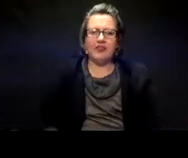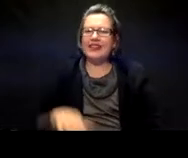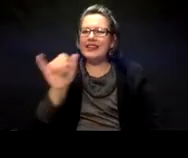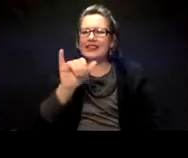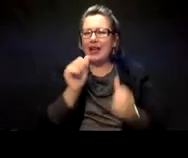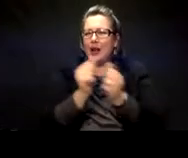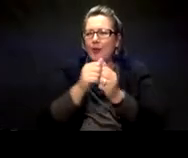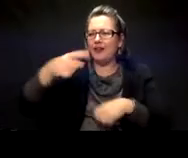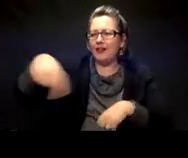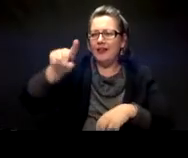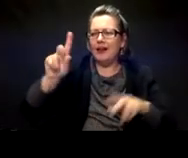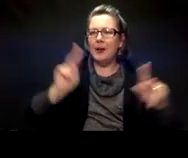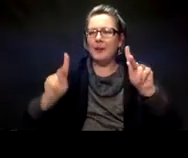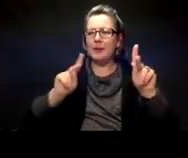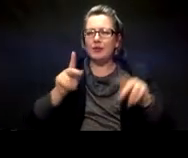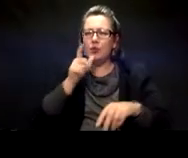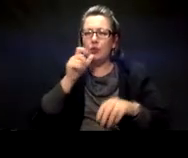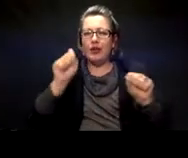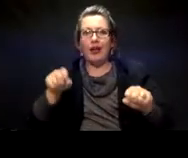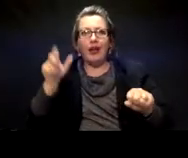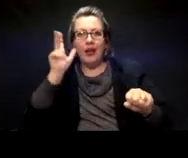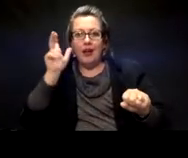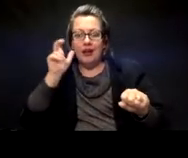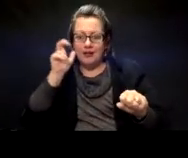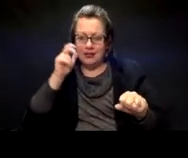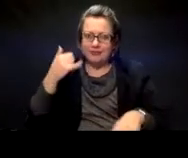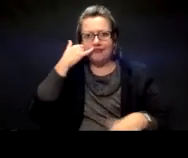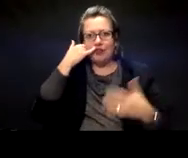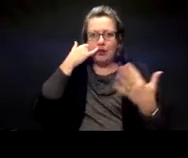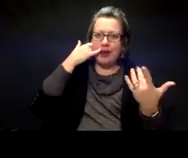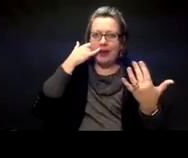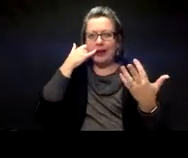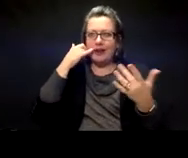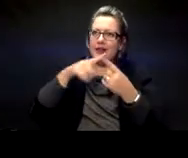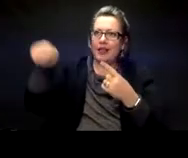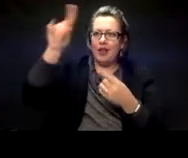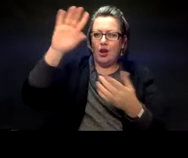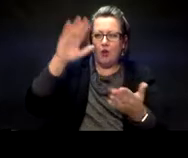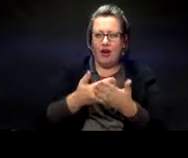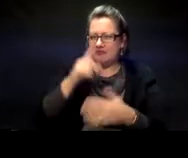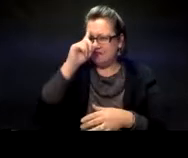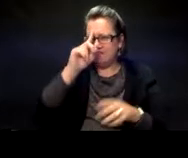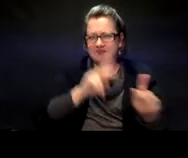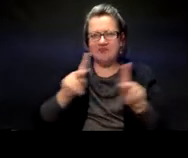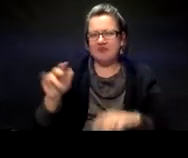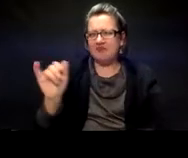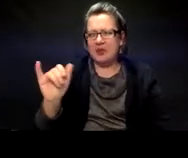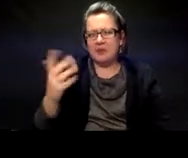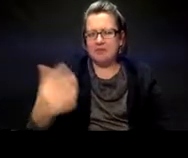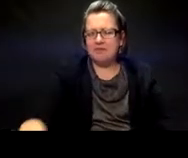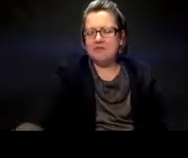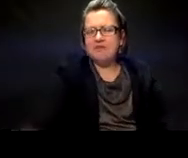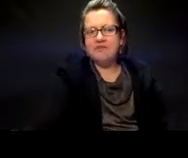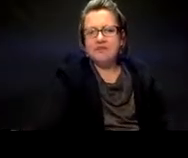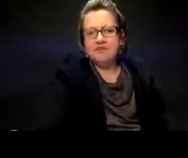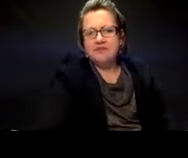first responders arrive before they do that. Same with people who are hearing and using a regular telephone.